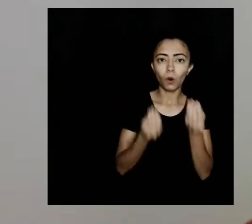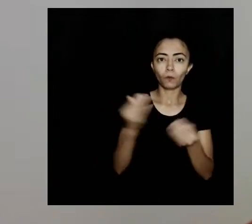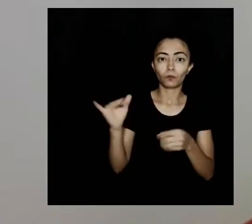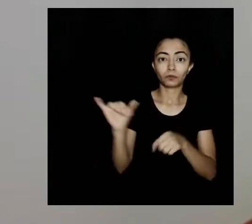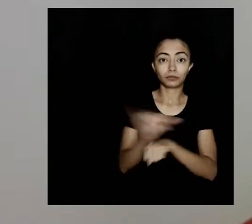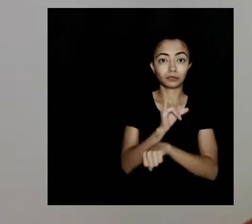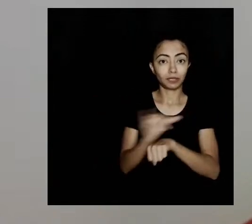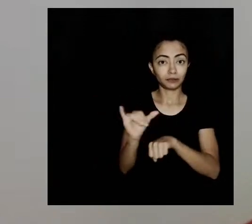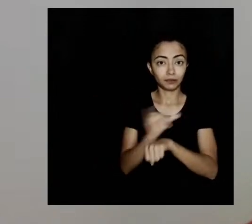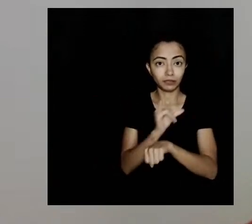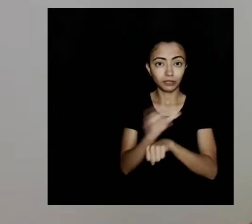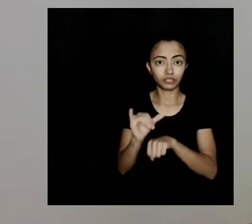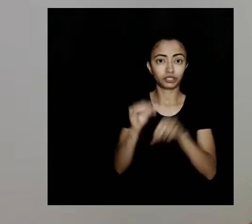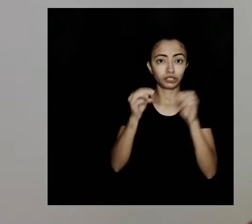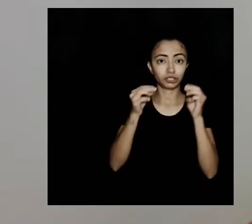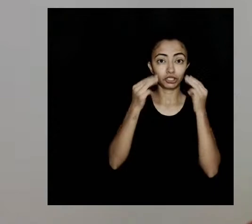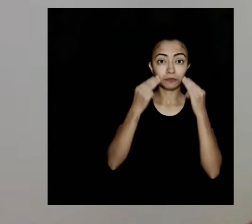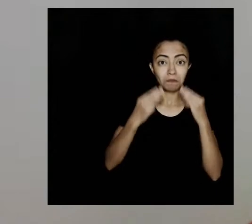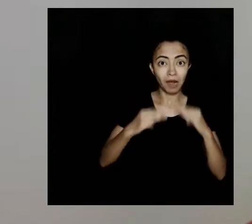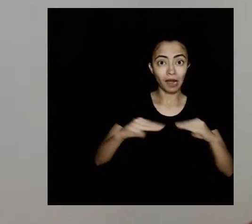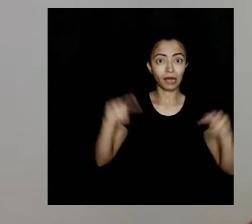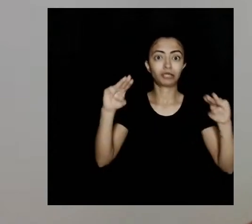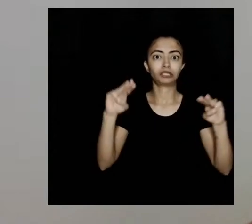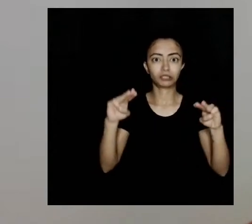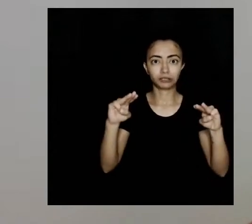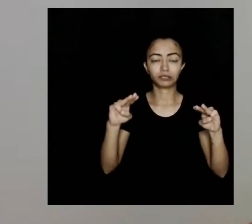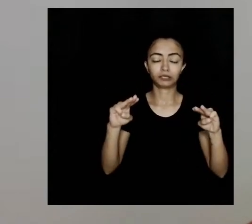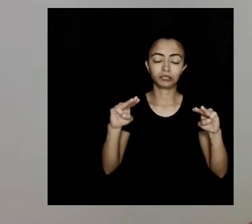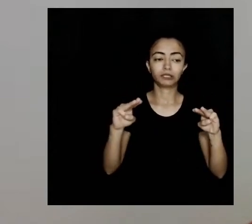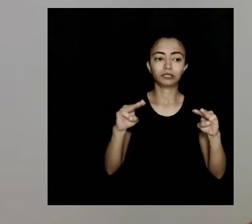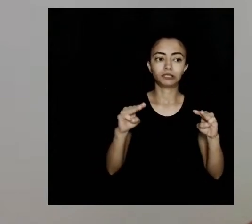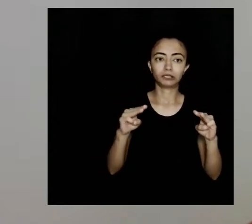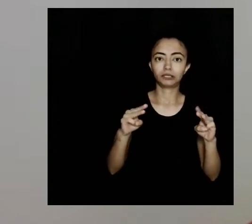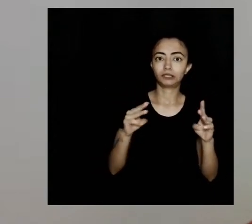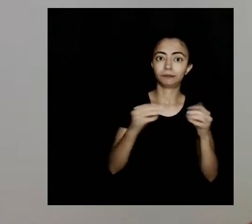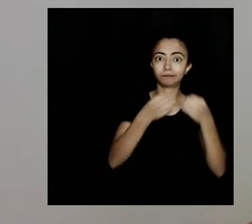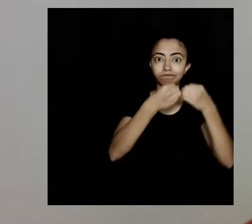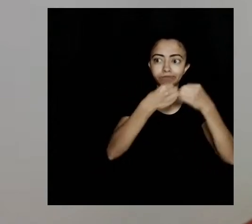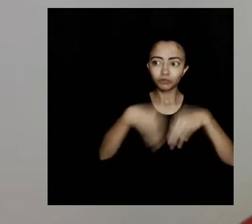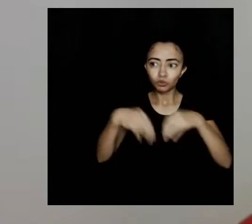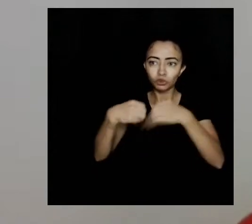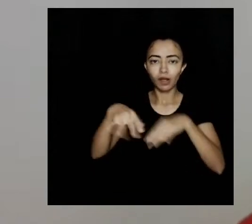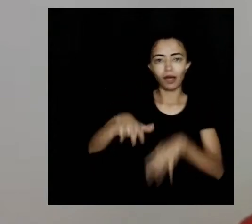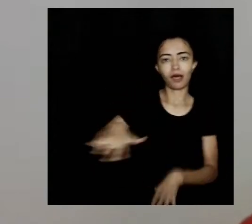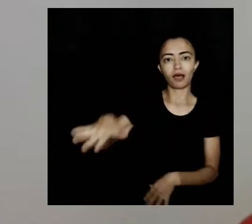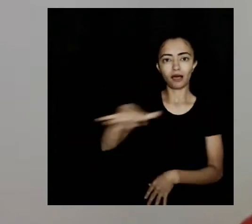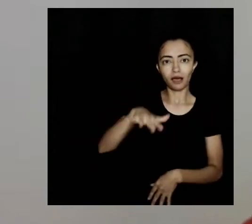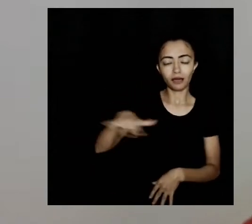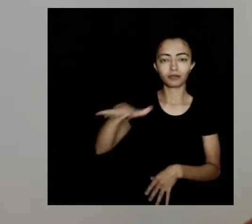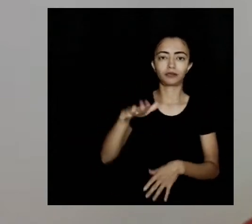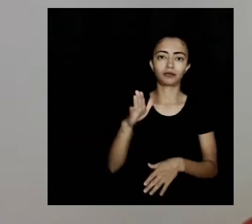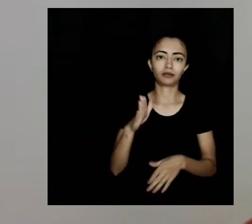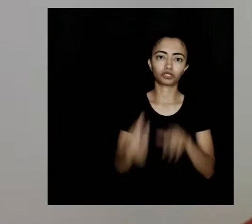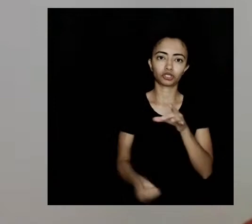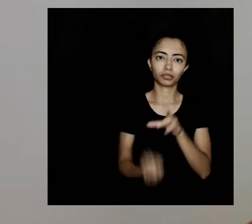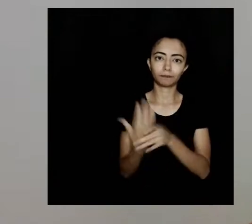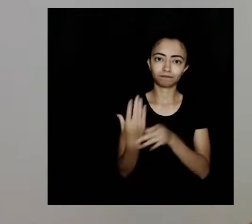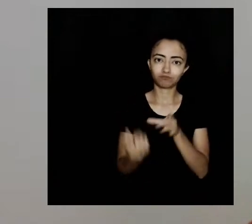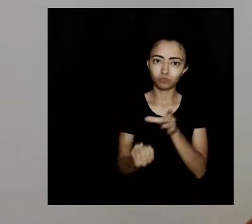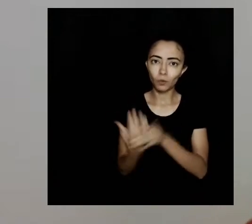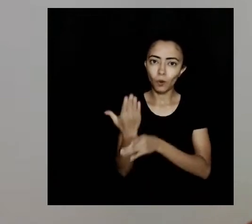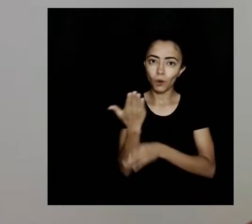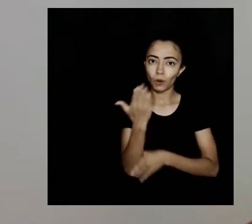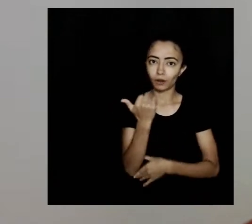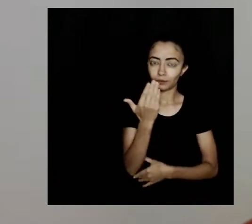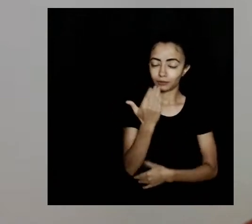of this marketing strategy, which is anti-ethical and